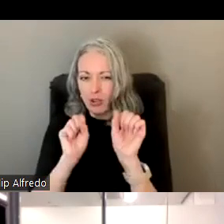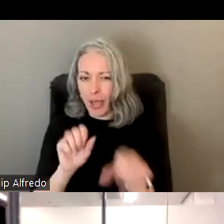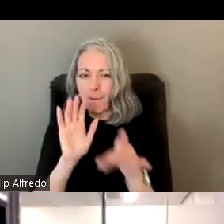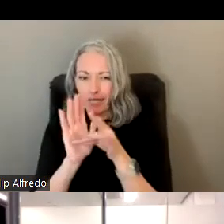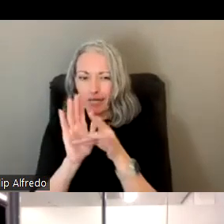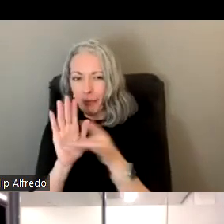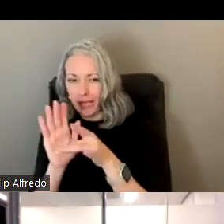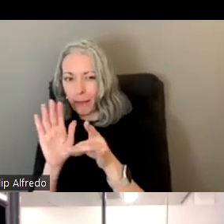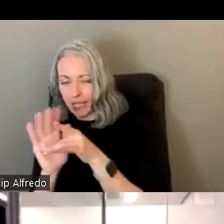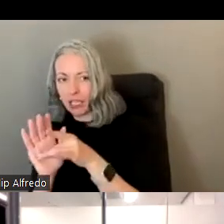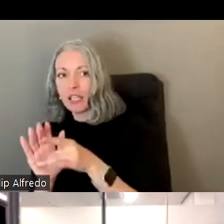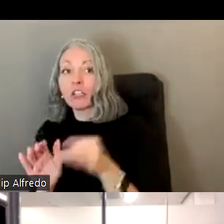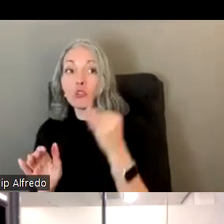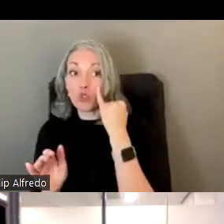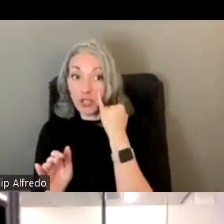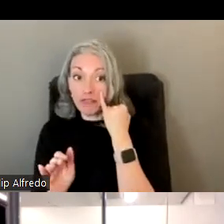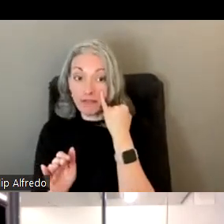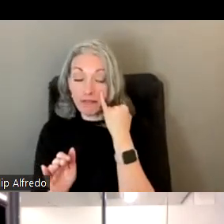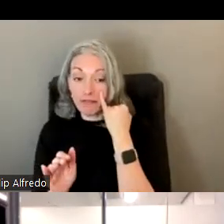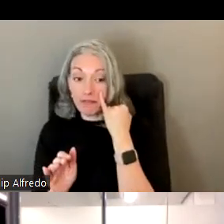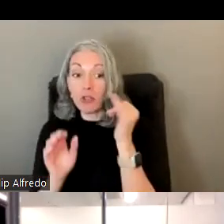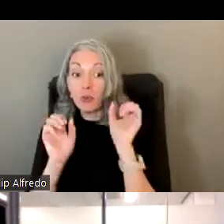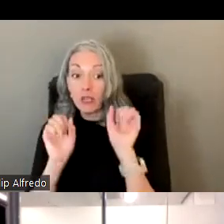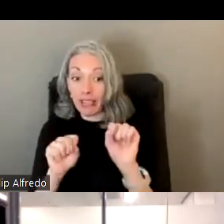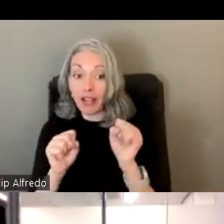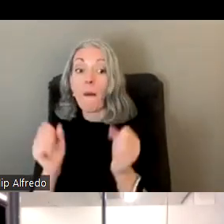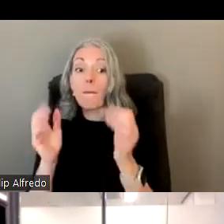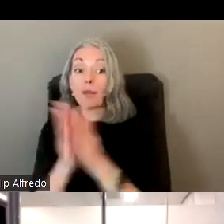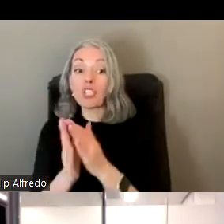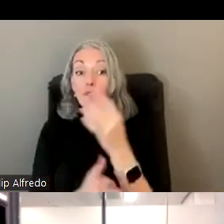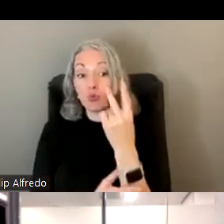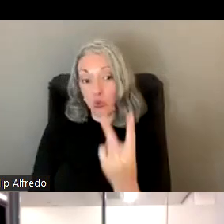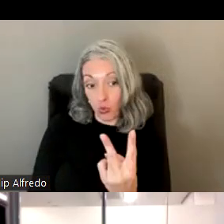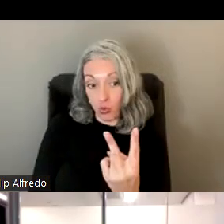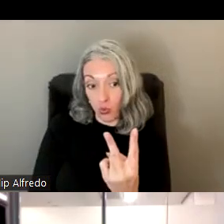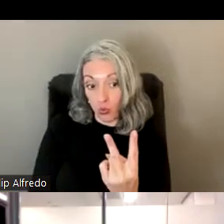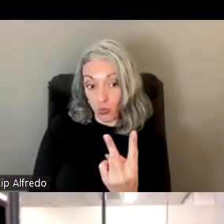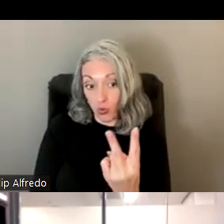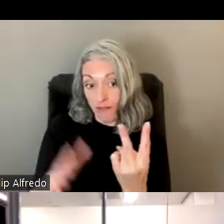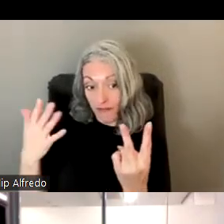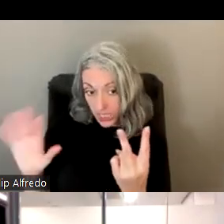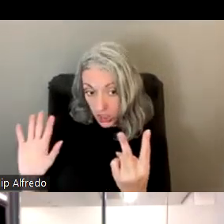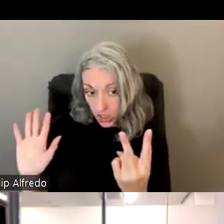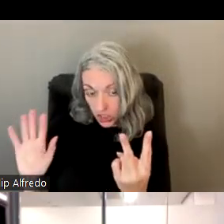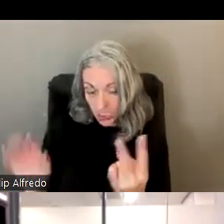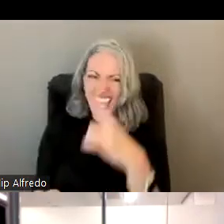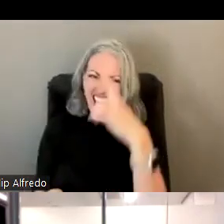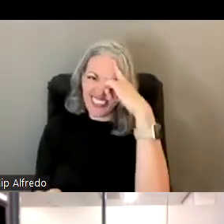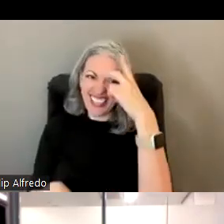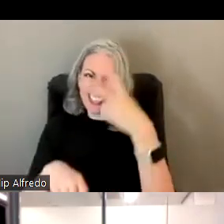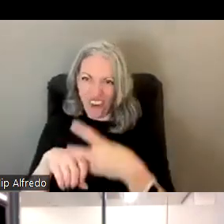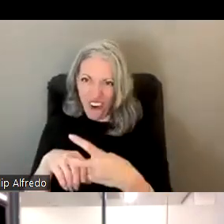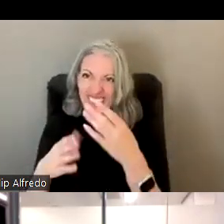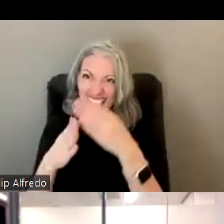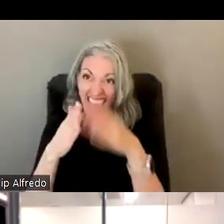let's sort of say we have two of them. And then I think we have some, it's always hardest when you get to the